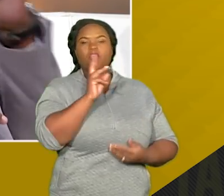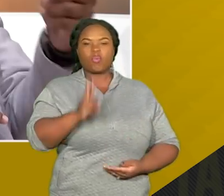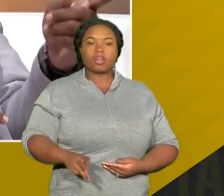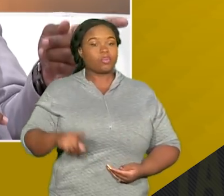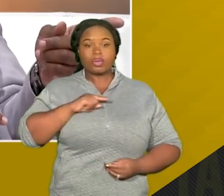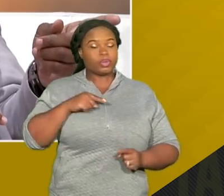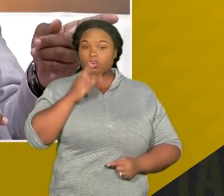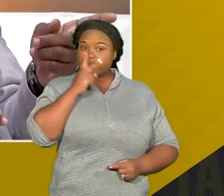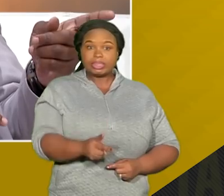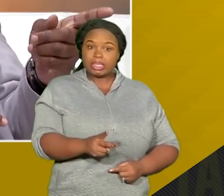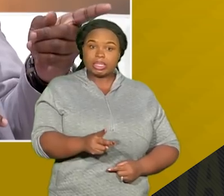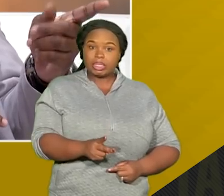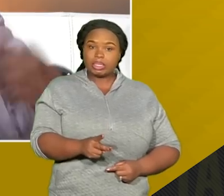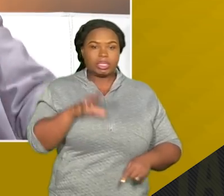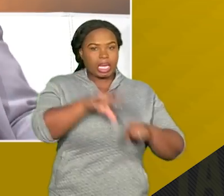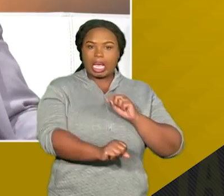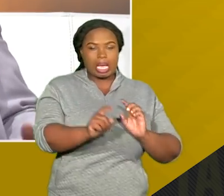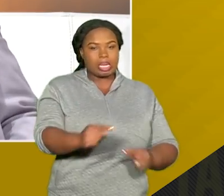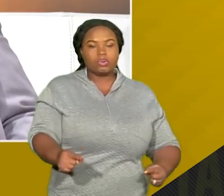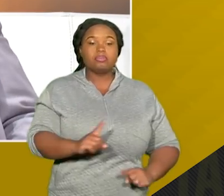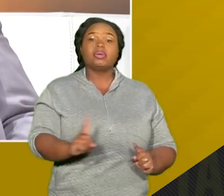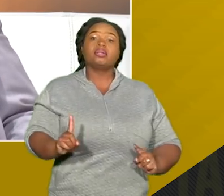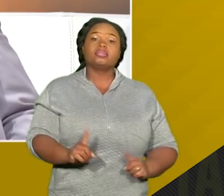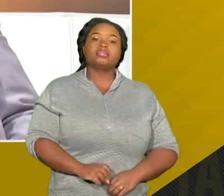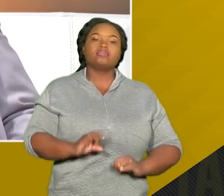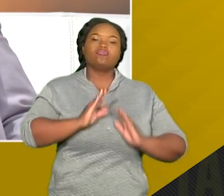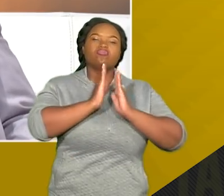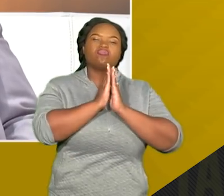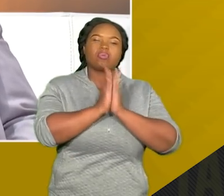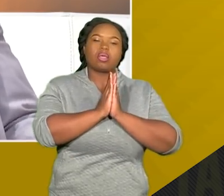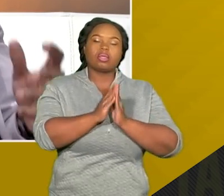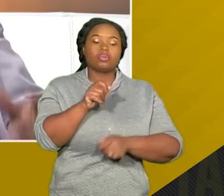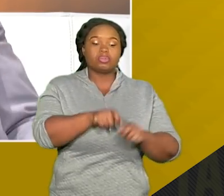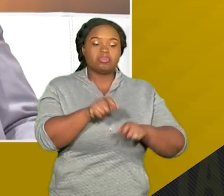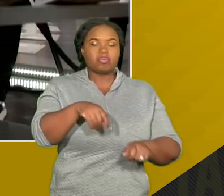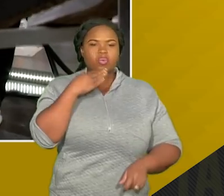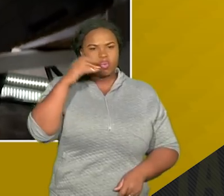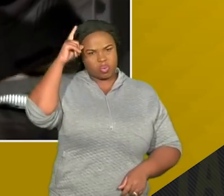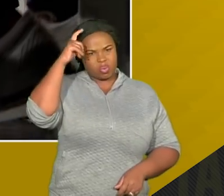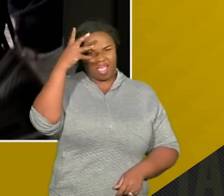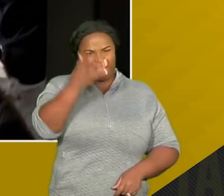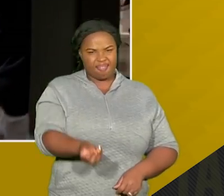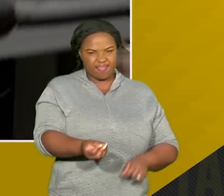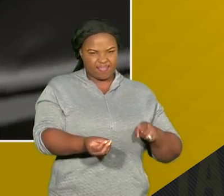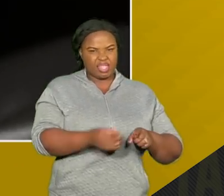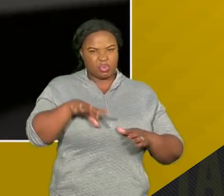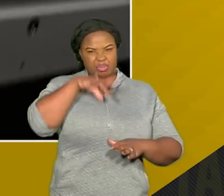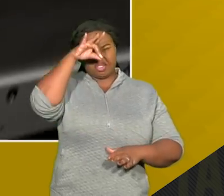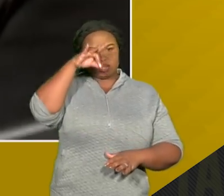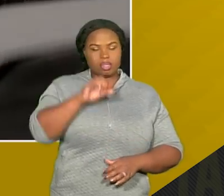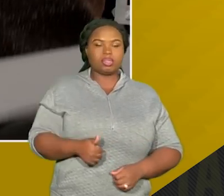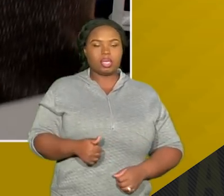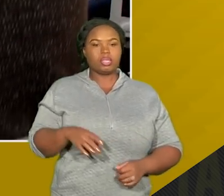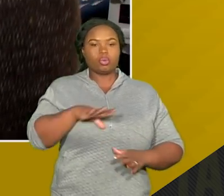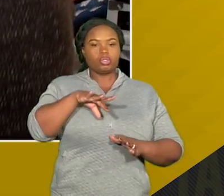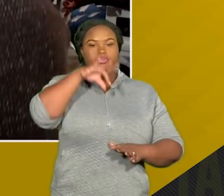cannot see with the naked eye. But when you pray upon these people who are possessed with these spirits, then those